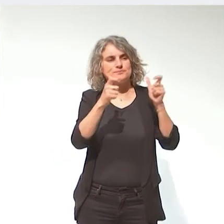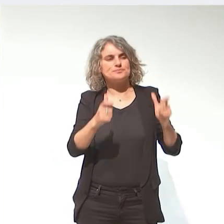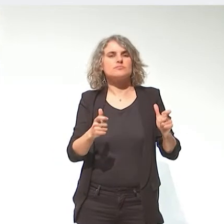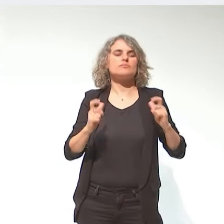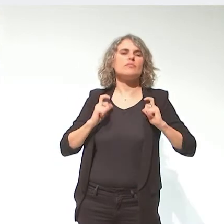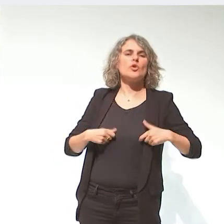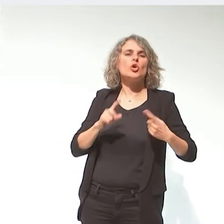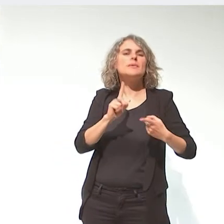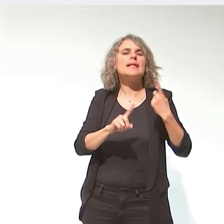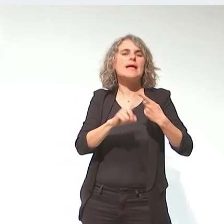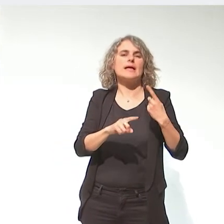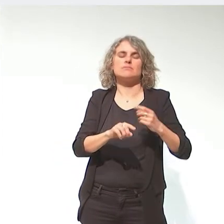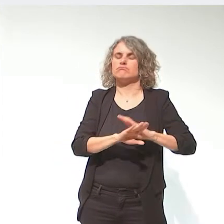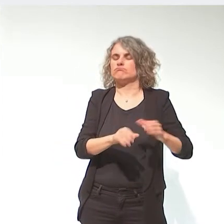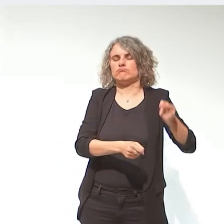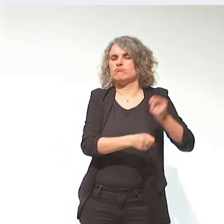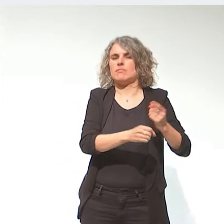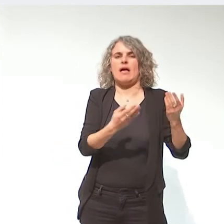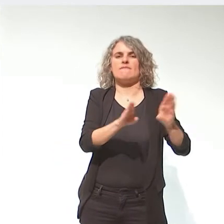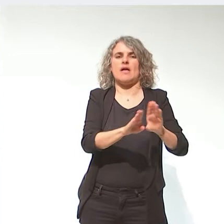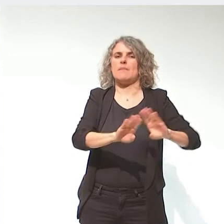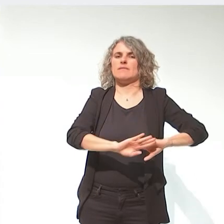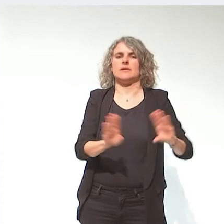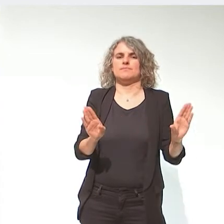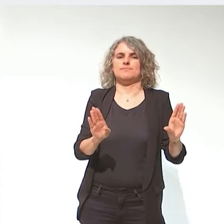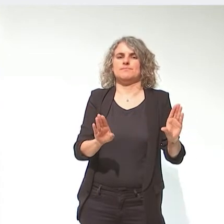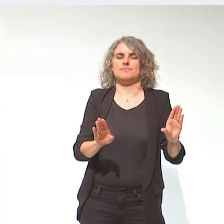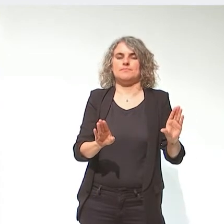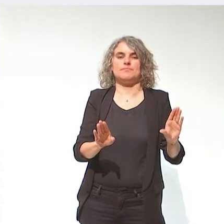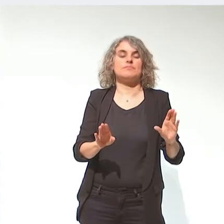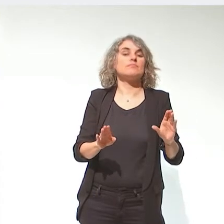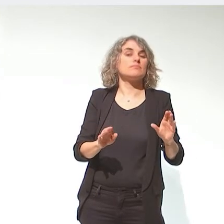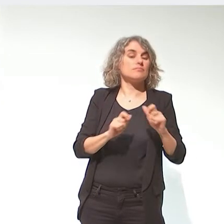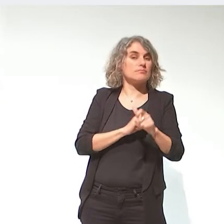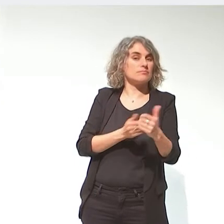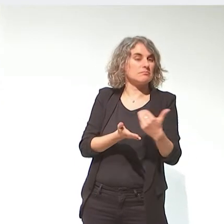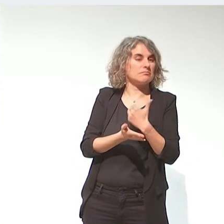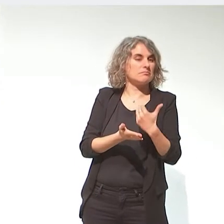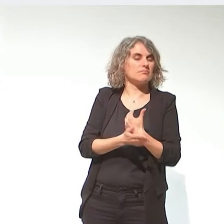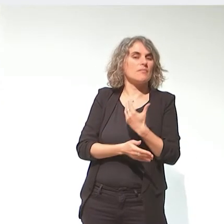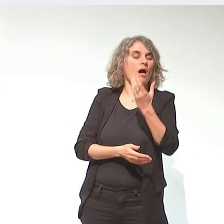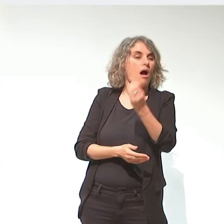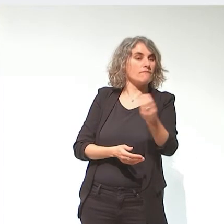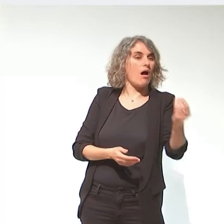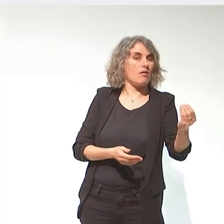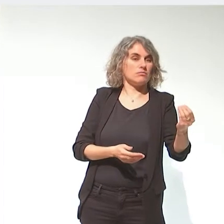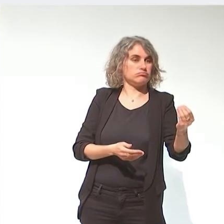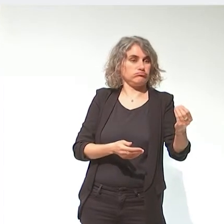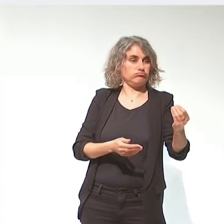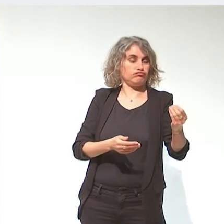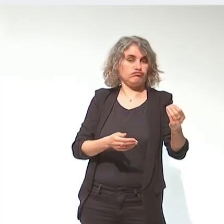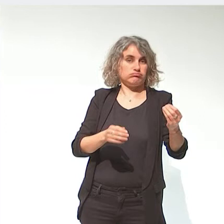to attend the regular schools. all the students with physical